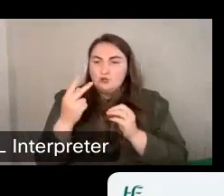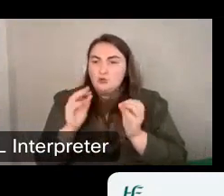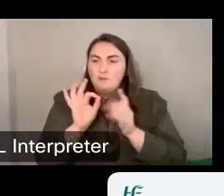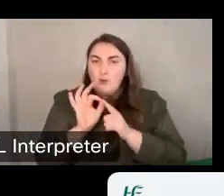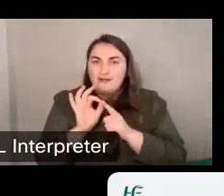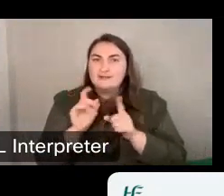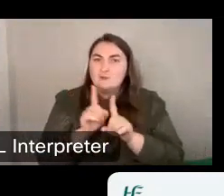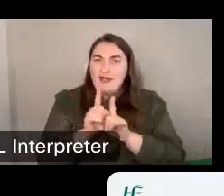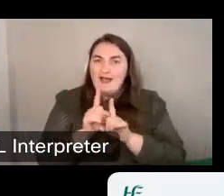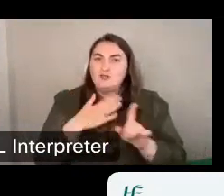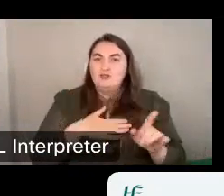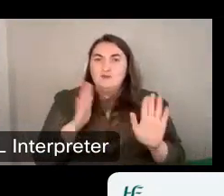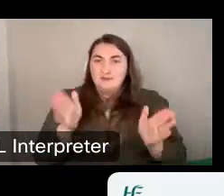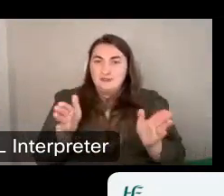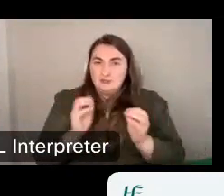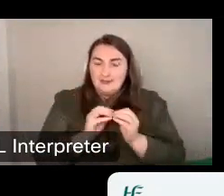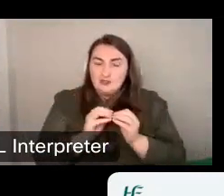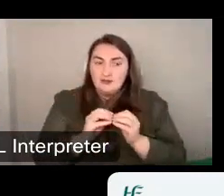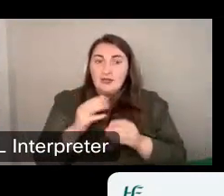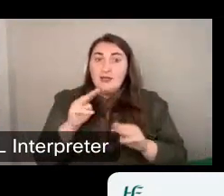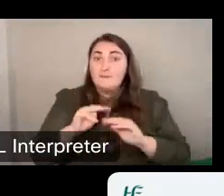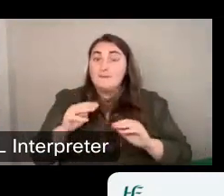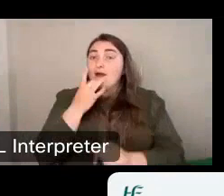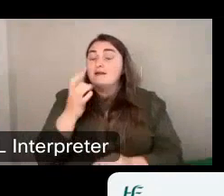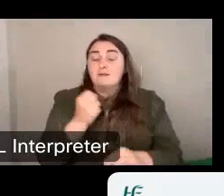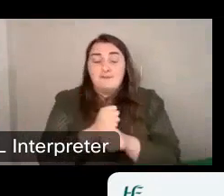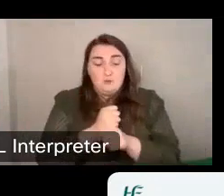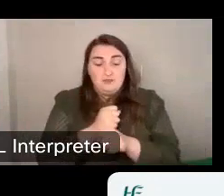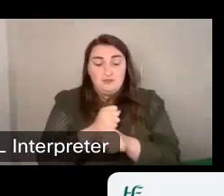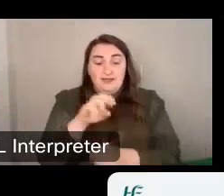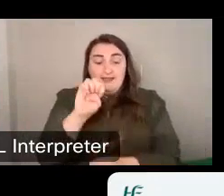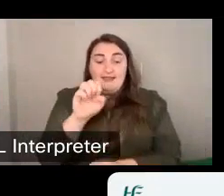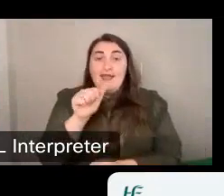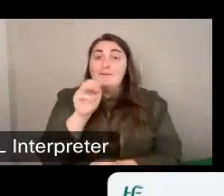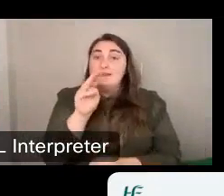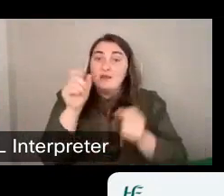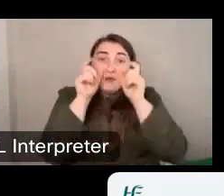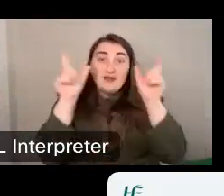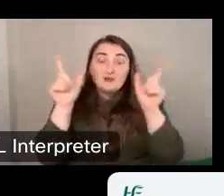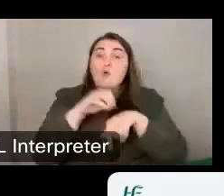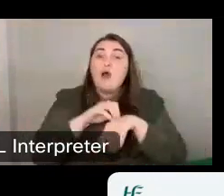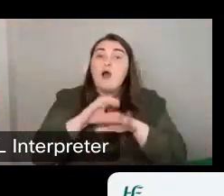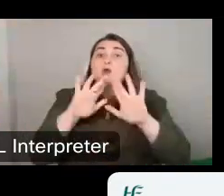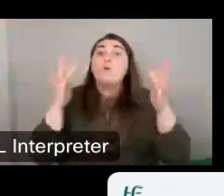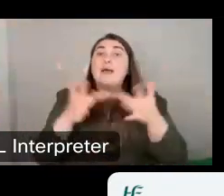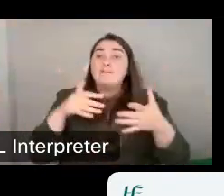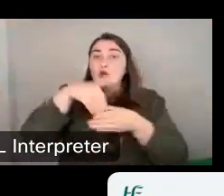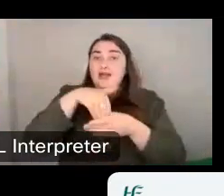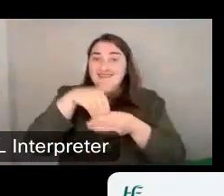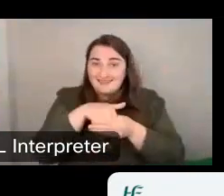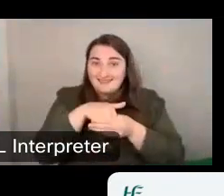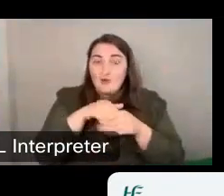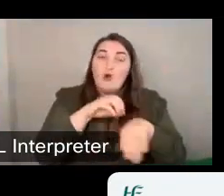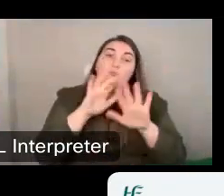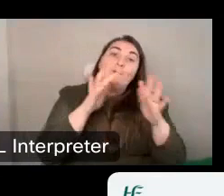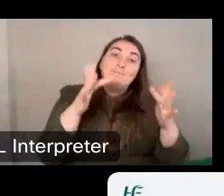close, if that's okay. People were asking about EAP awareness. So on our web content, on our web page, which